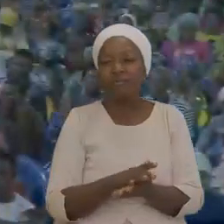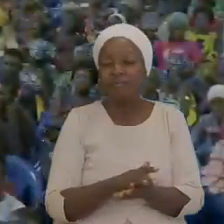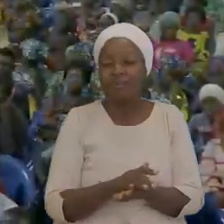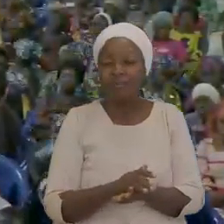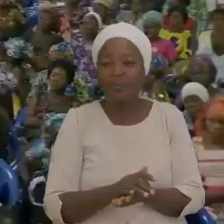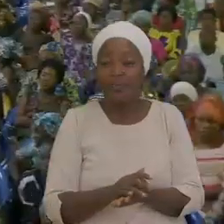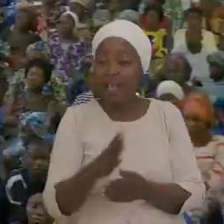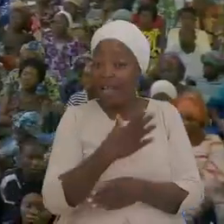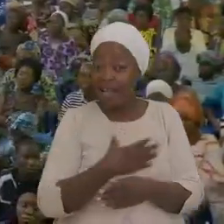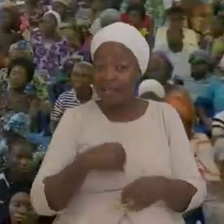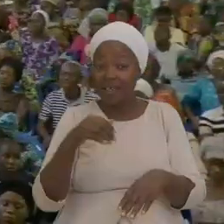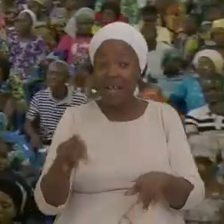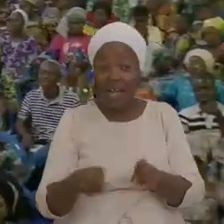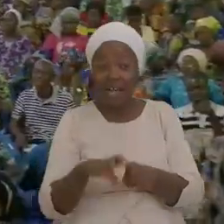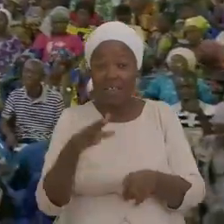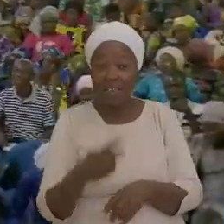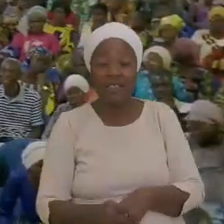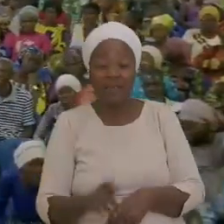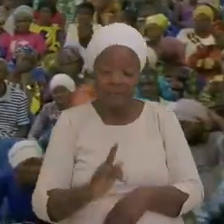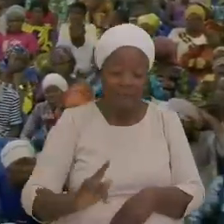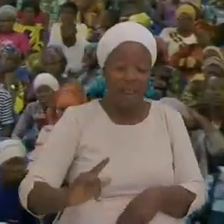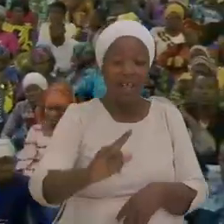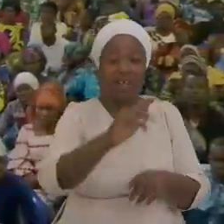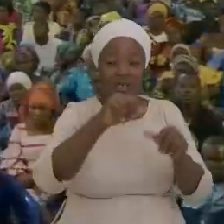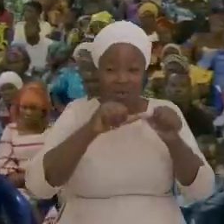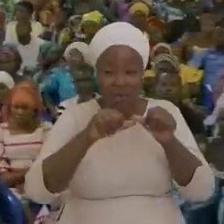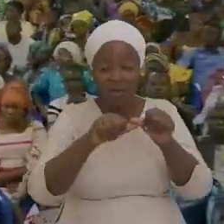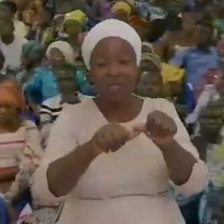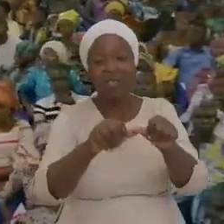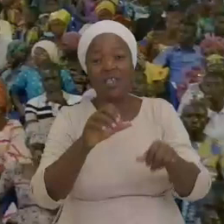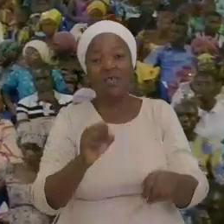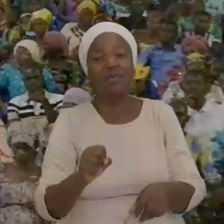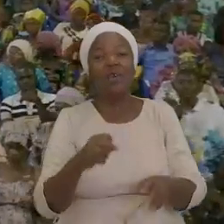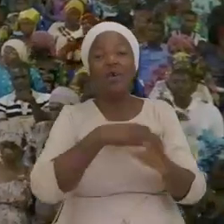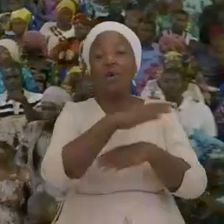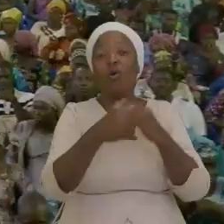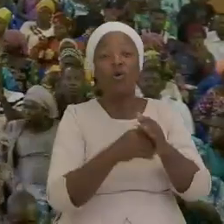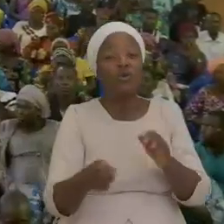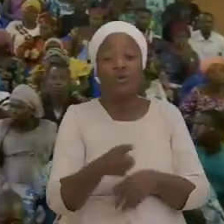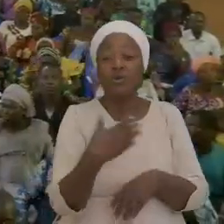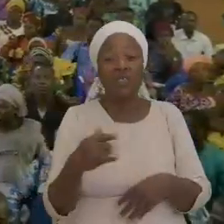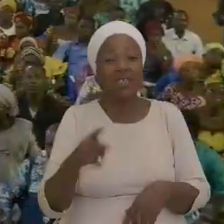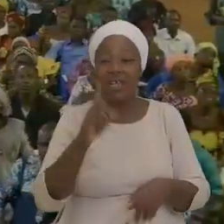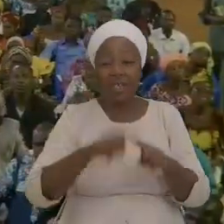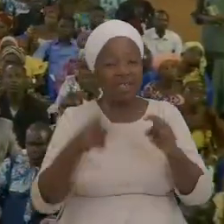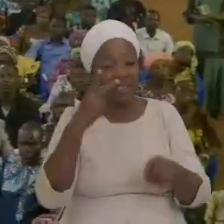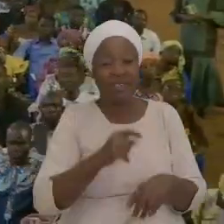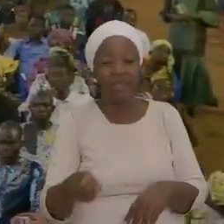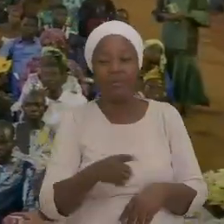And as the flight continues, all those things, I can't see them anymore.